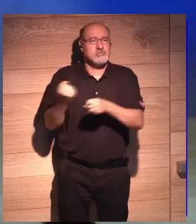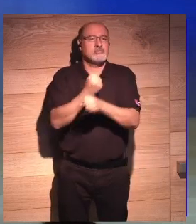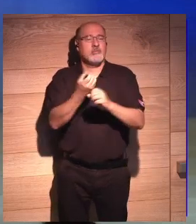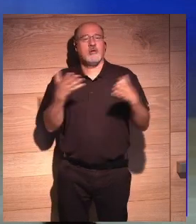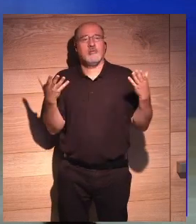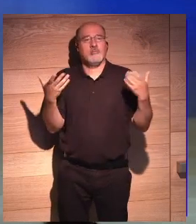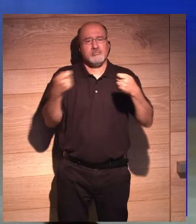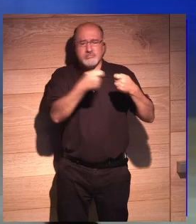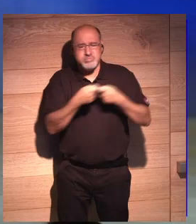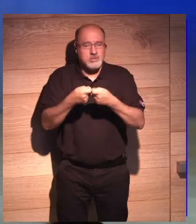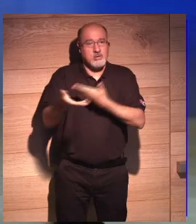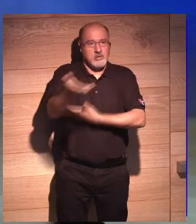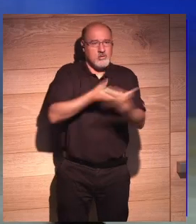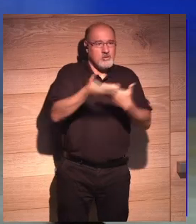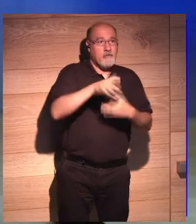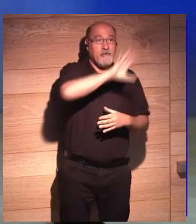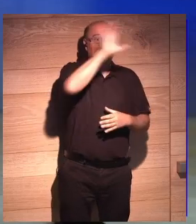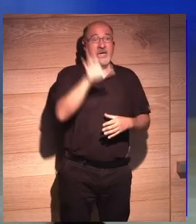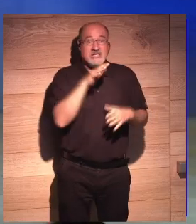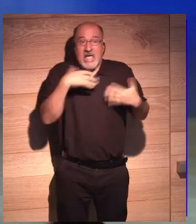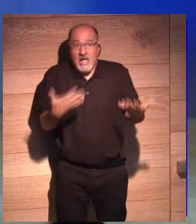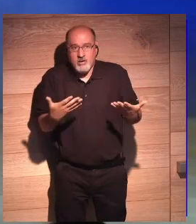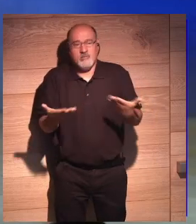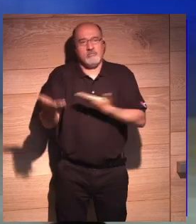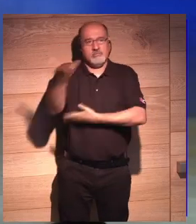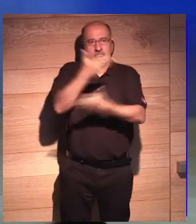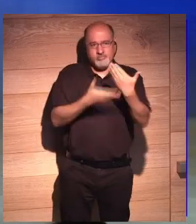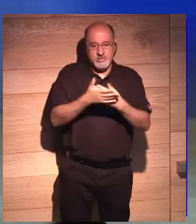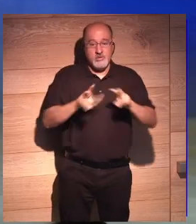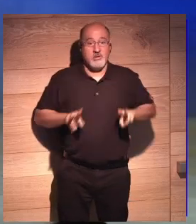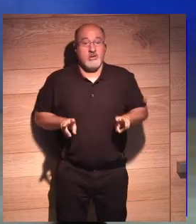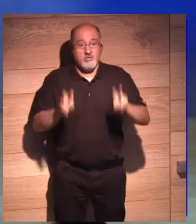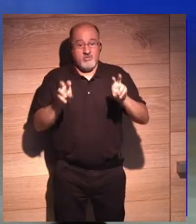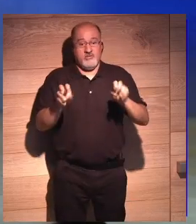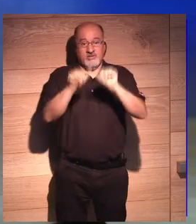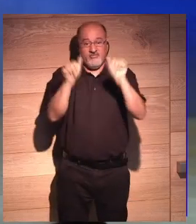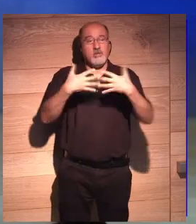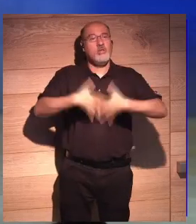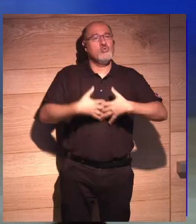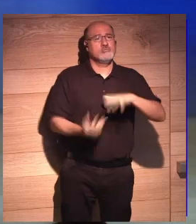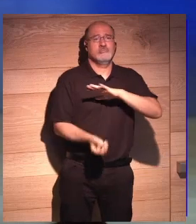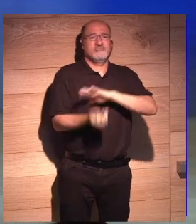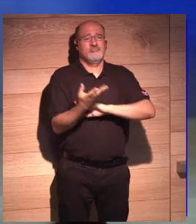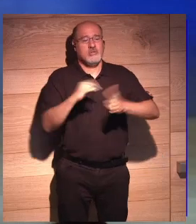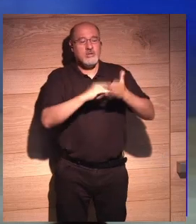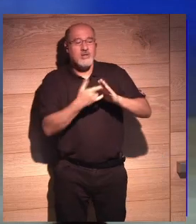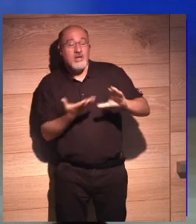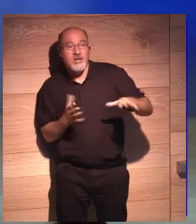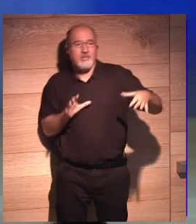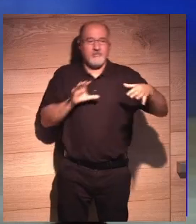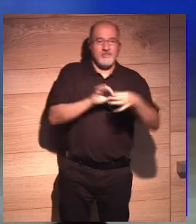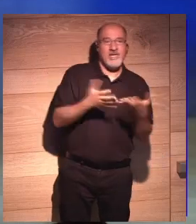across countries at the moment, to build a new industry around immersive technology. And the British government is very excited by that,